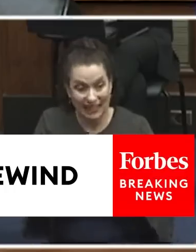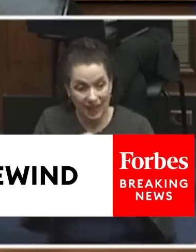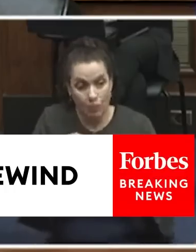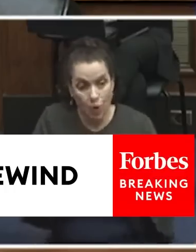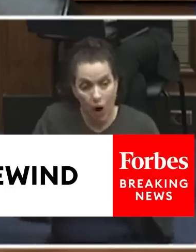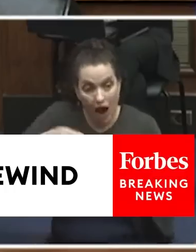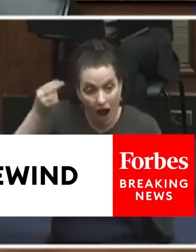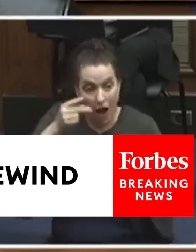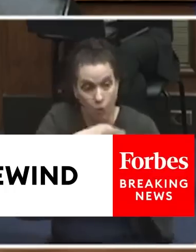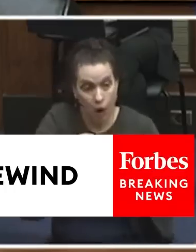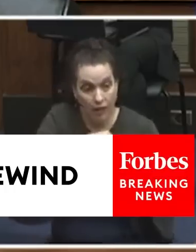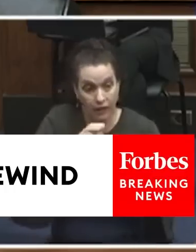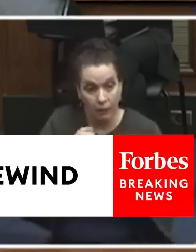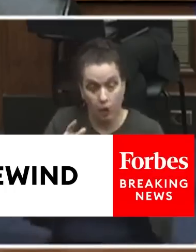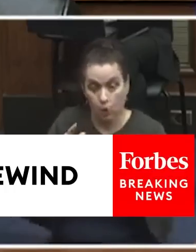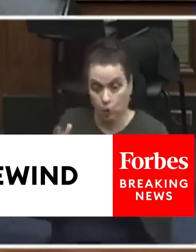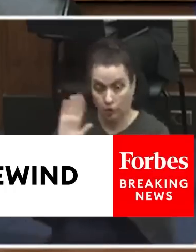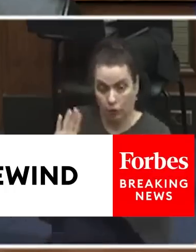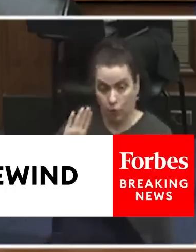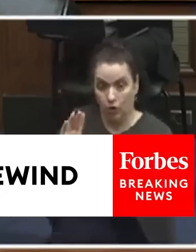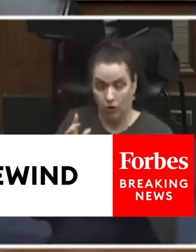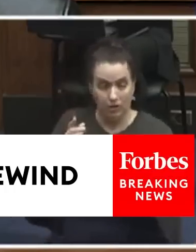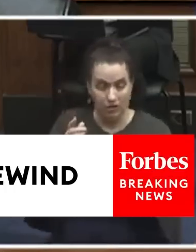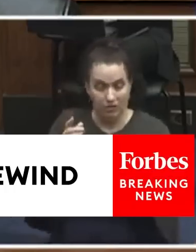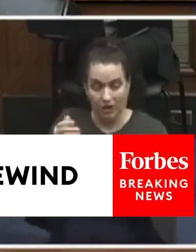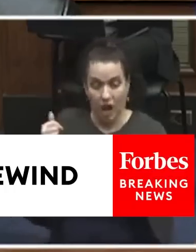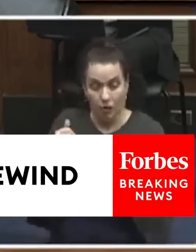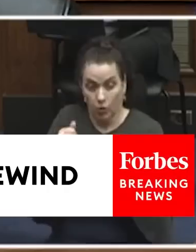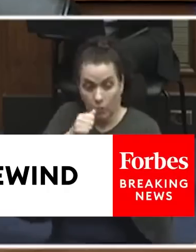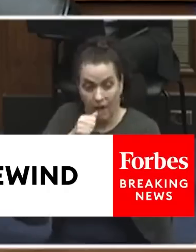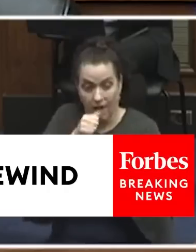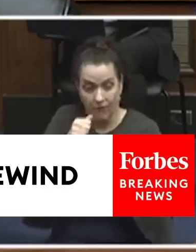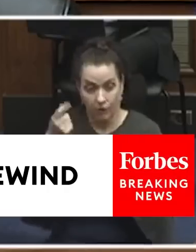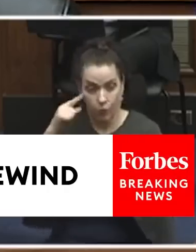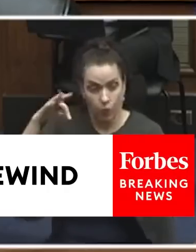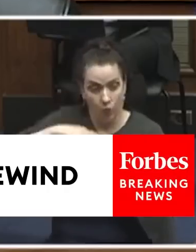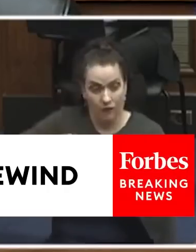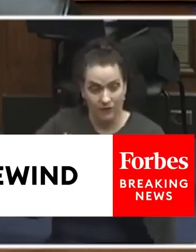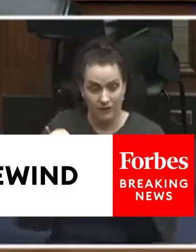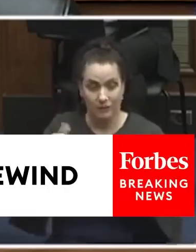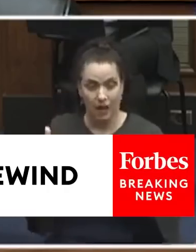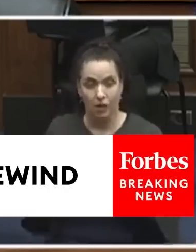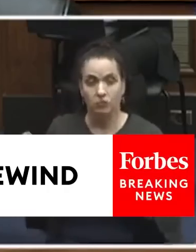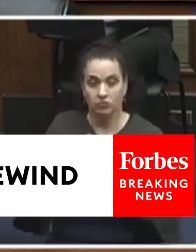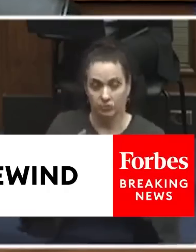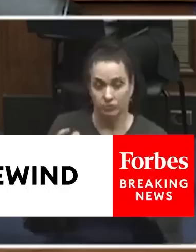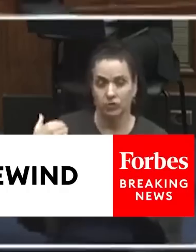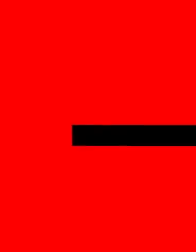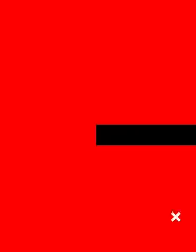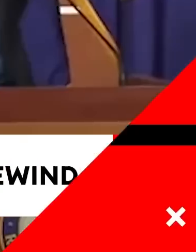they ever could under our current privatized for-profit system. And with that, I yield back to the chairwoman. Thank you very much.